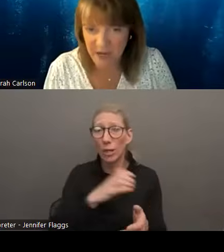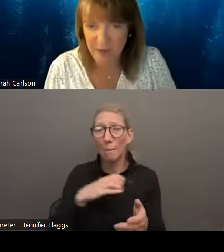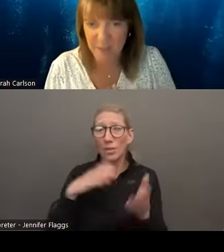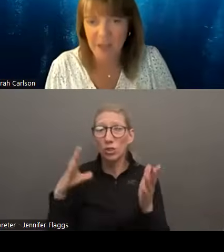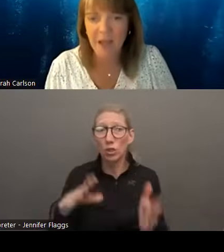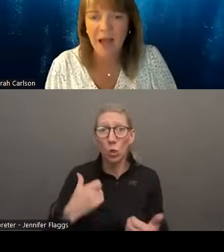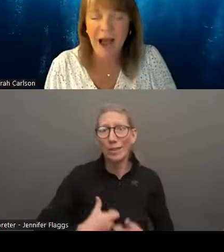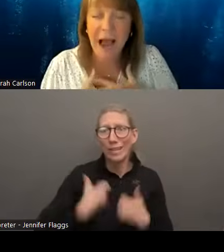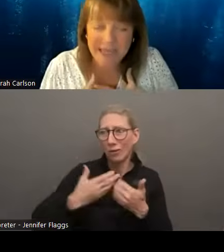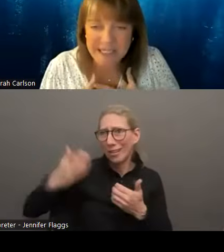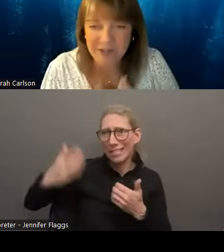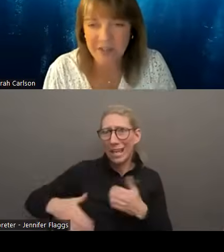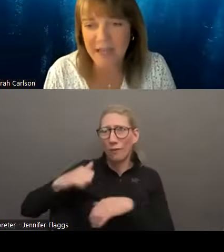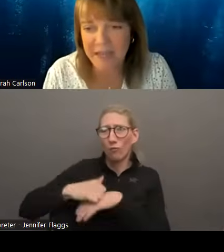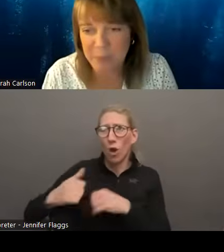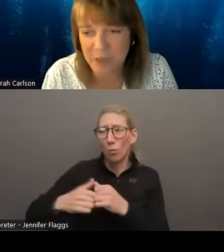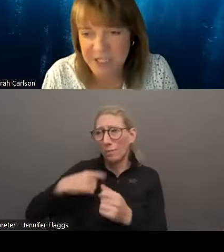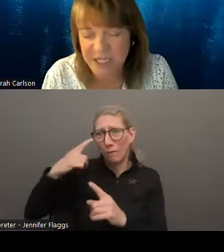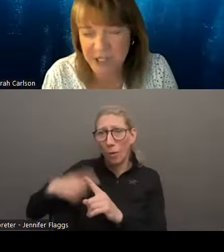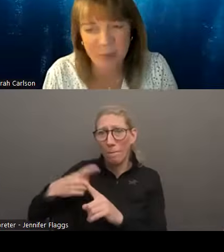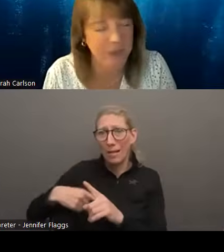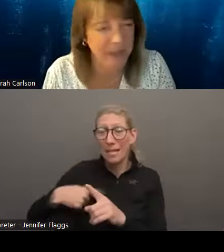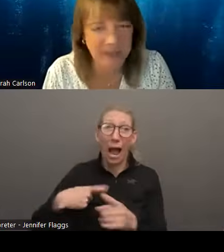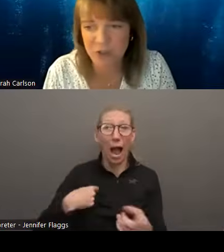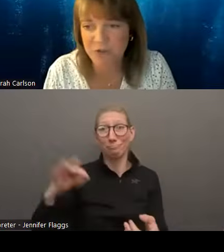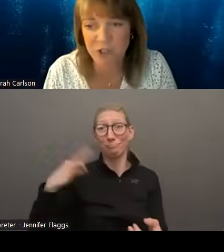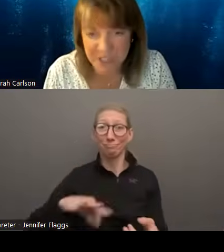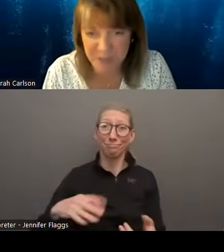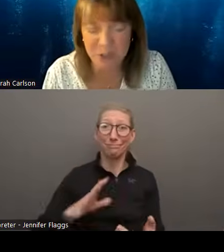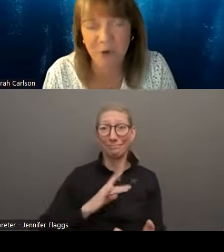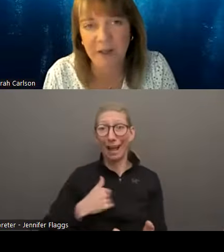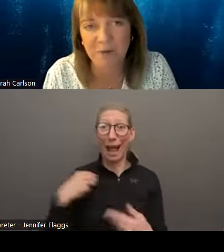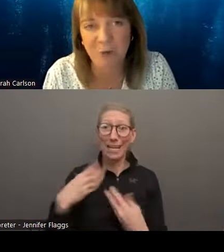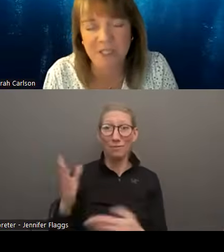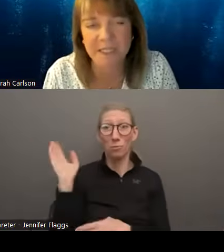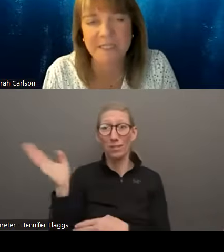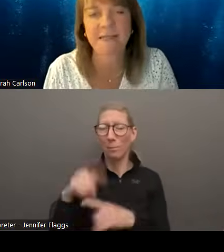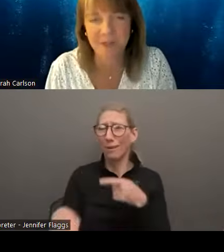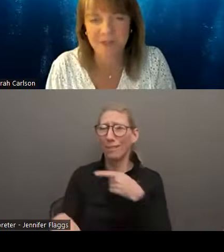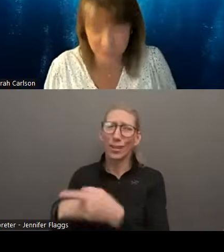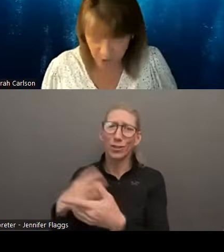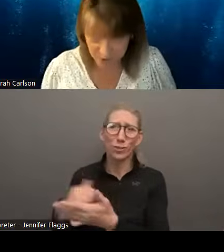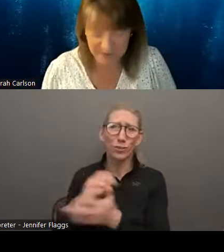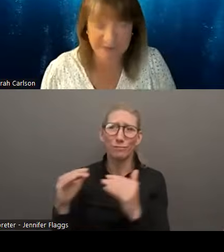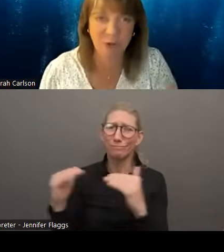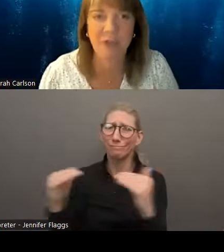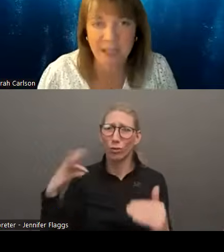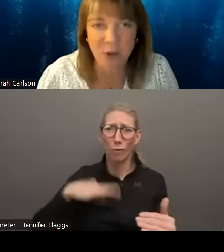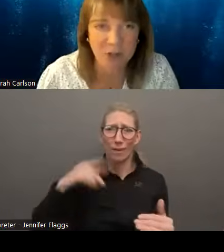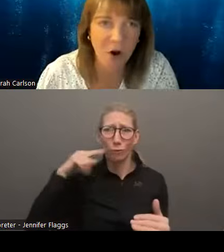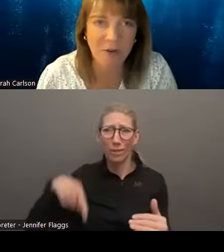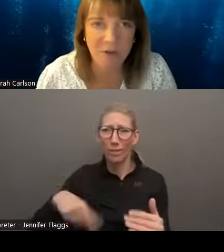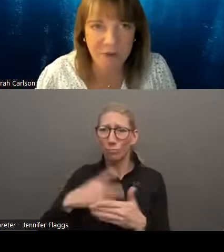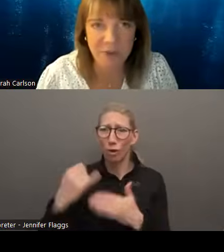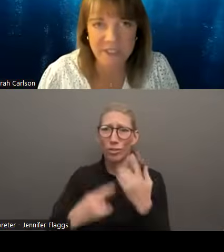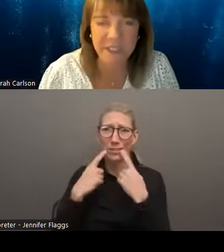at a time. I get to give the AIA presentation, but they deserve just as much credit for the success of this project. So thank you